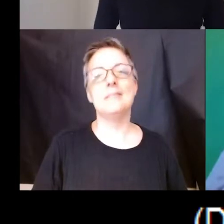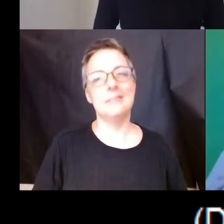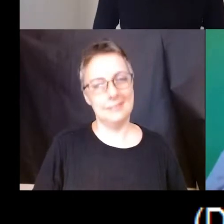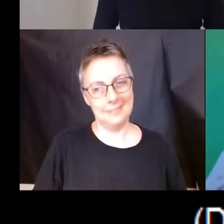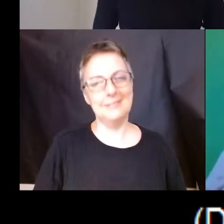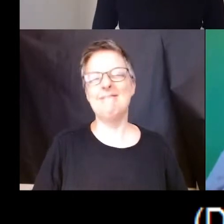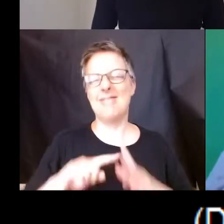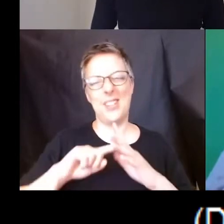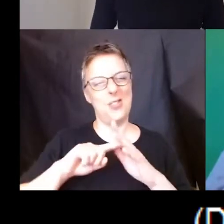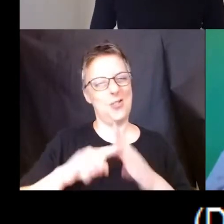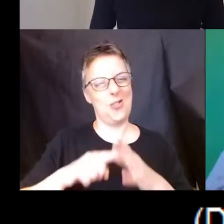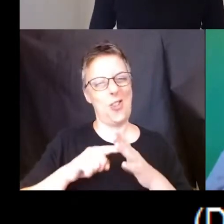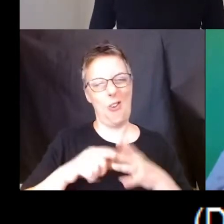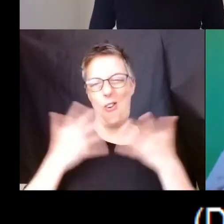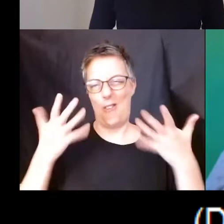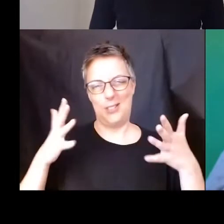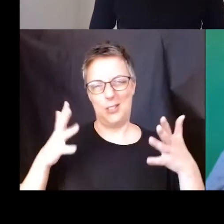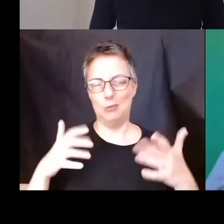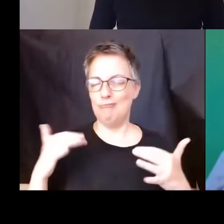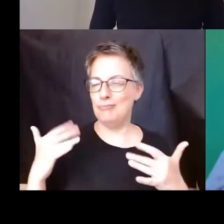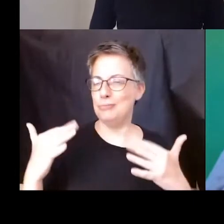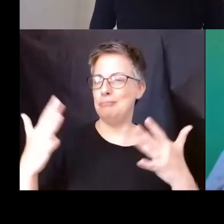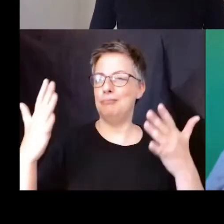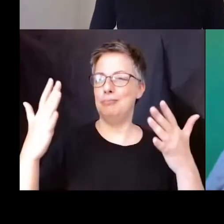You are already on it.